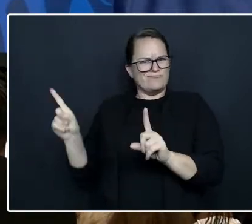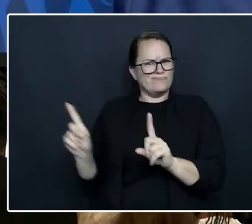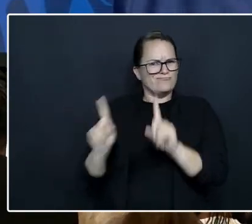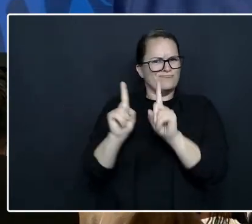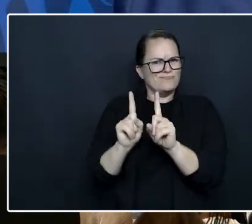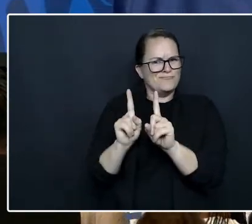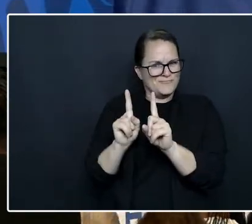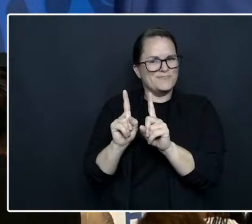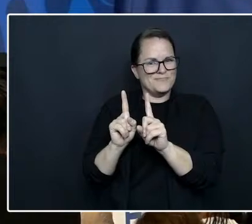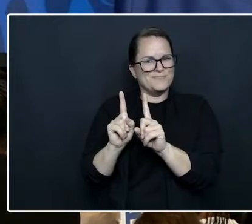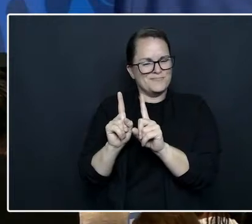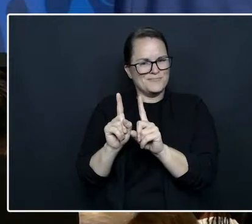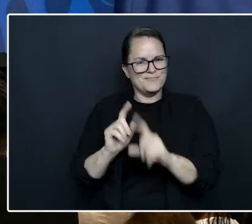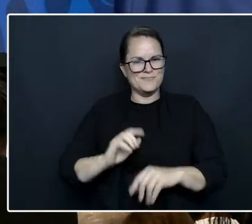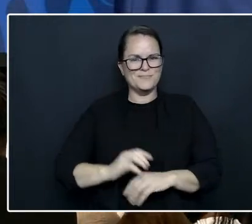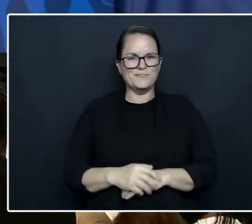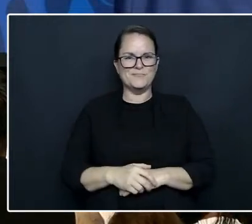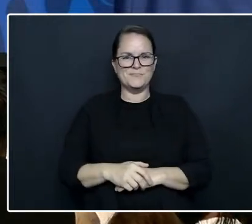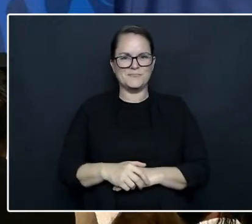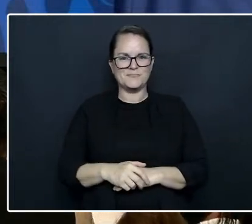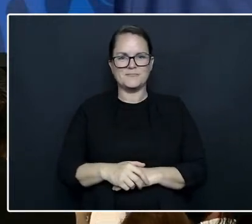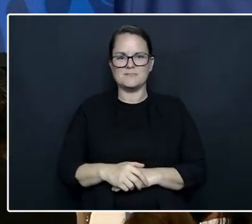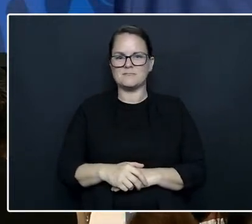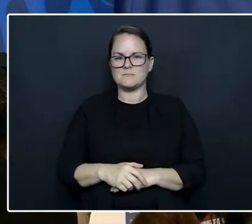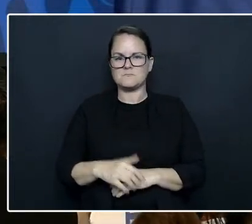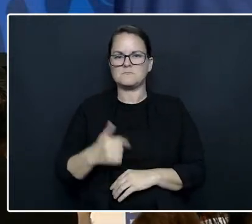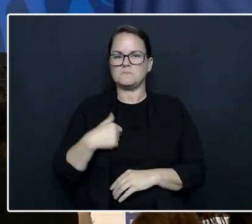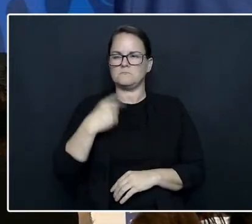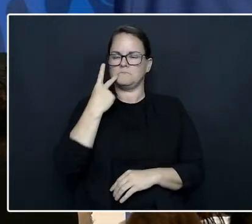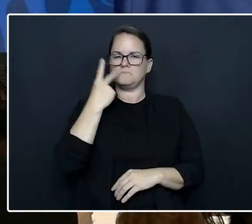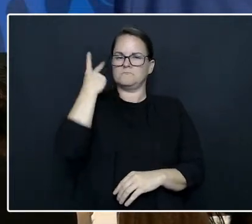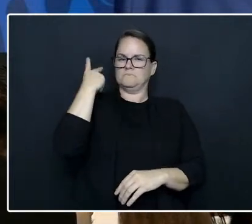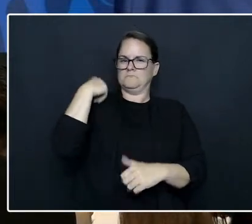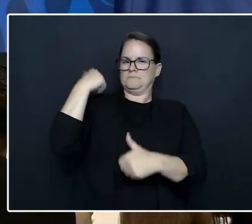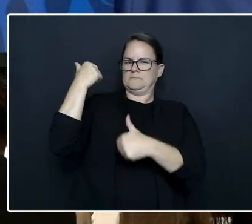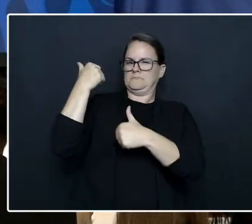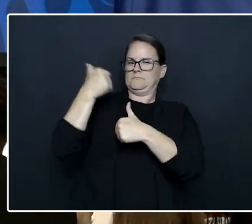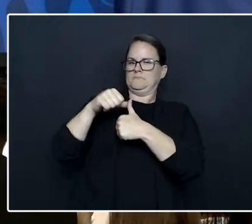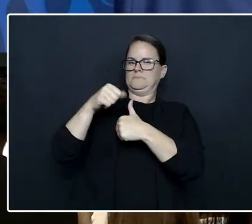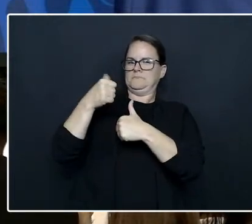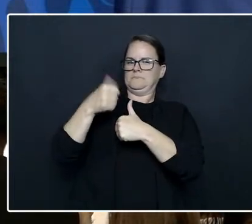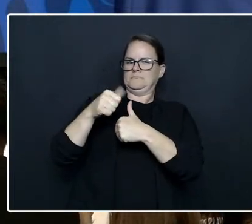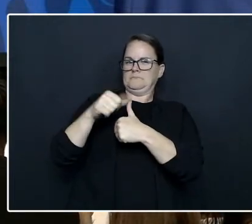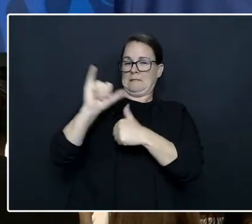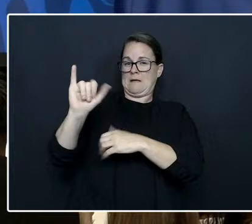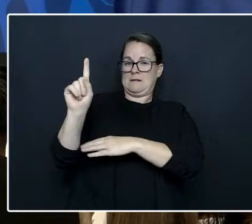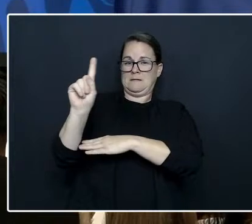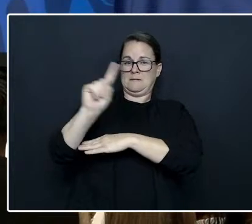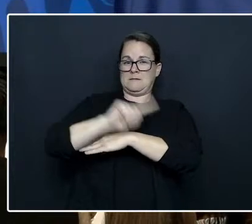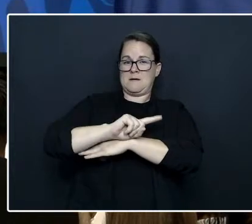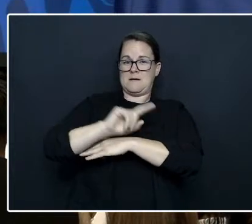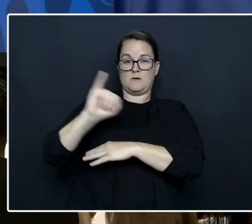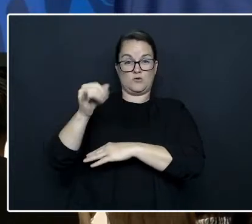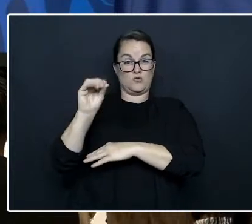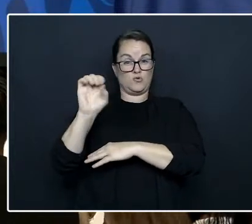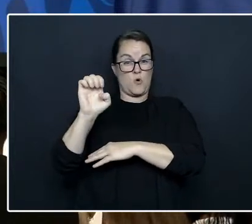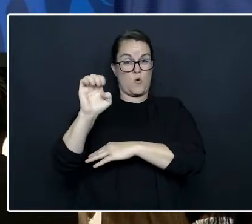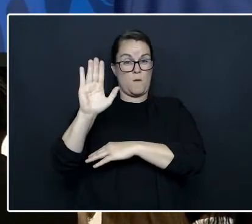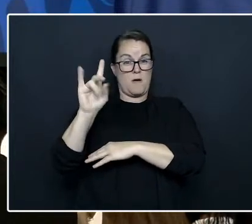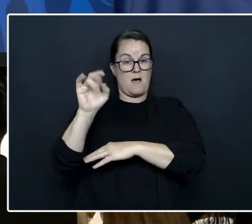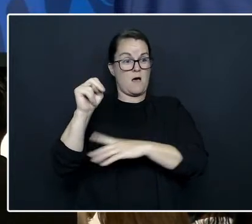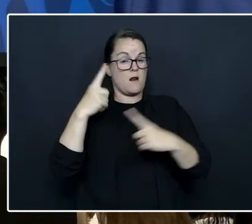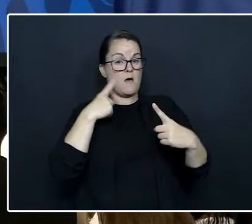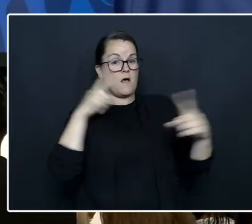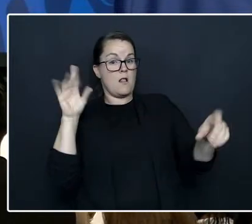You know, I still remember the day that Joe Biden announced Kamala Harris would be his running mate.